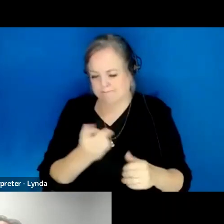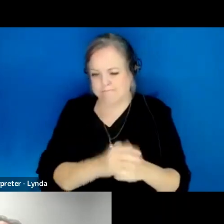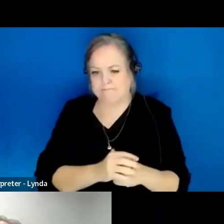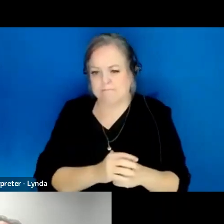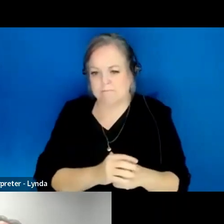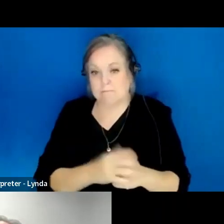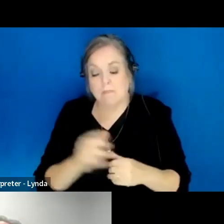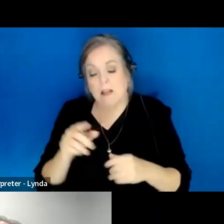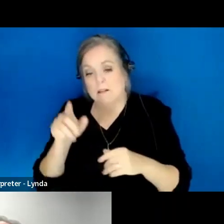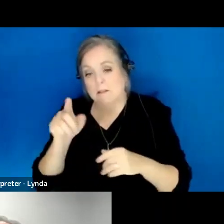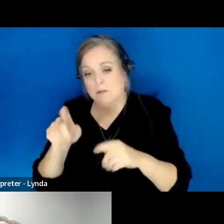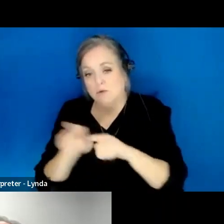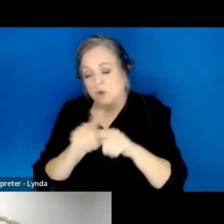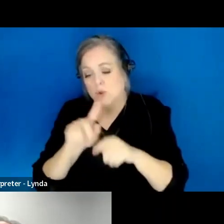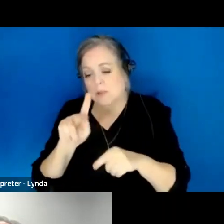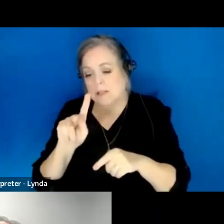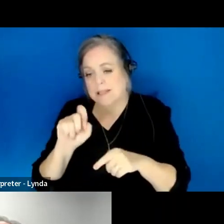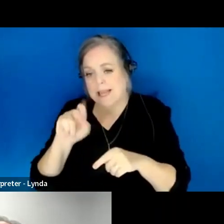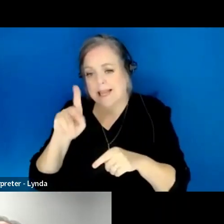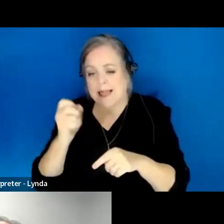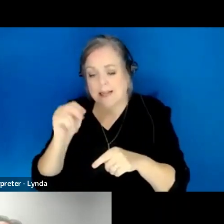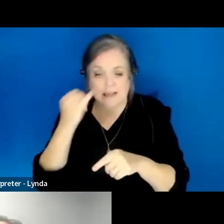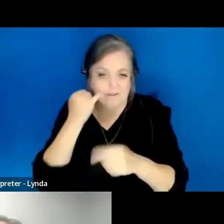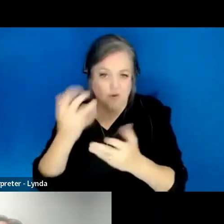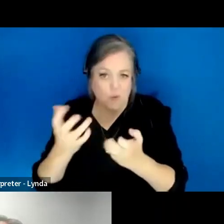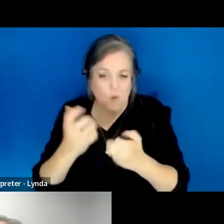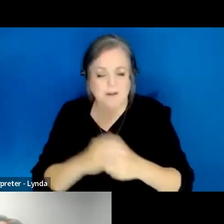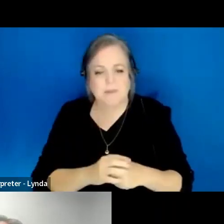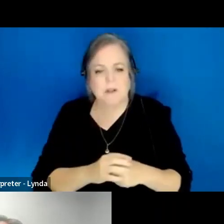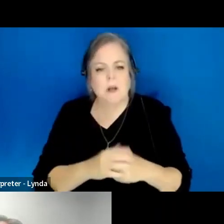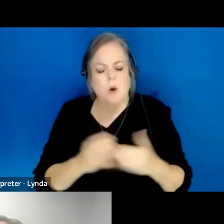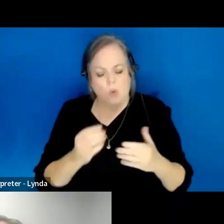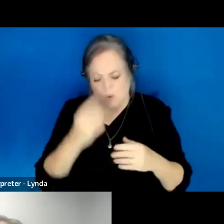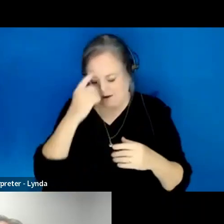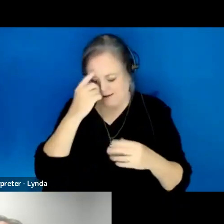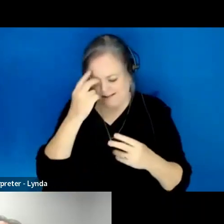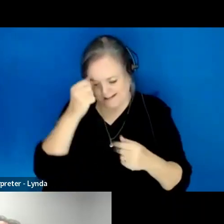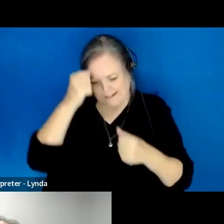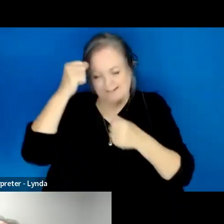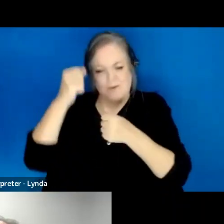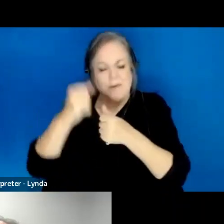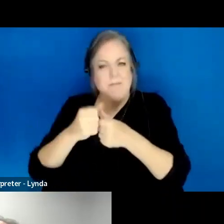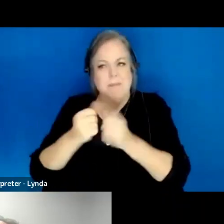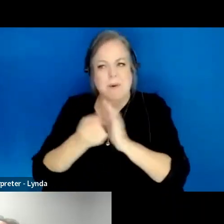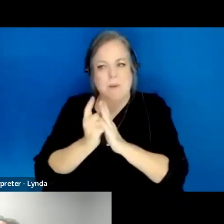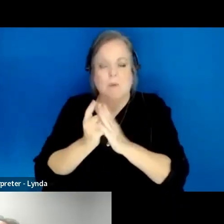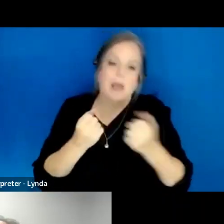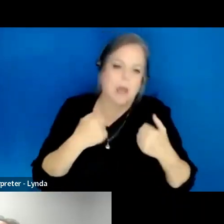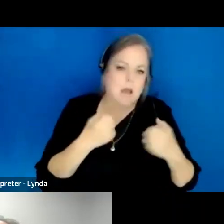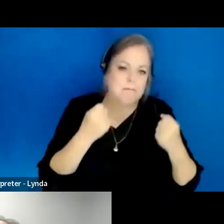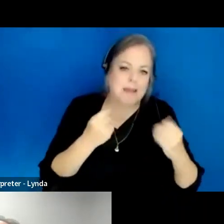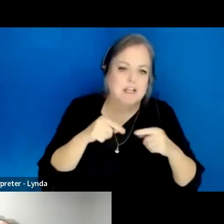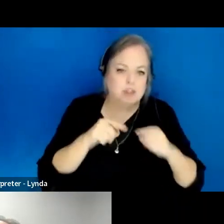and certainly you, Caitlin, if you want. What was a memorable moment? I mean, we had lots of memorable moments during the pandemic, I'm sure,